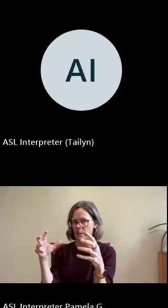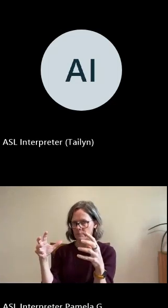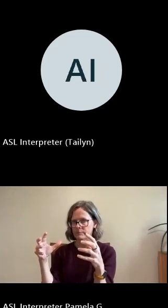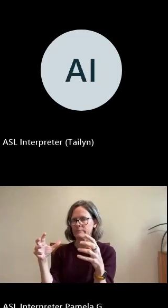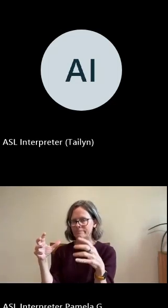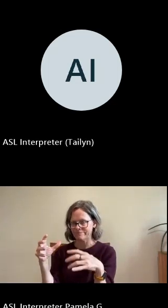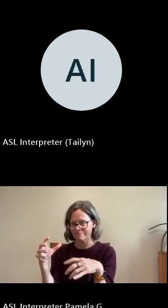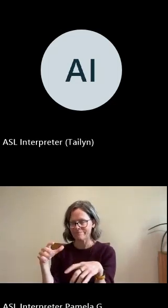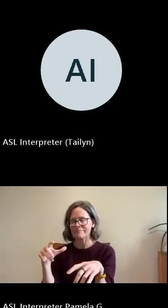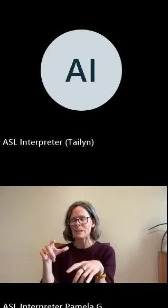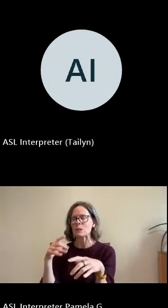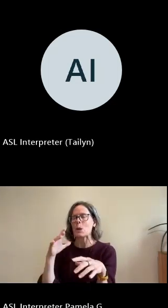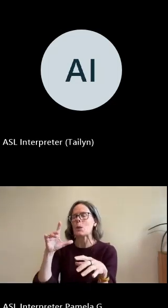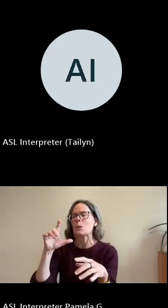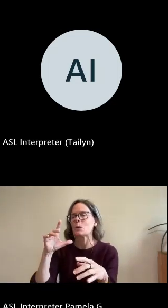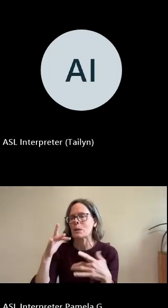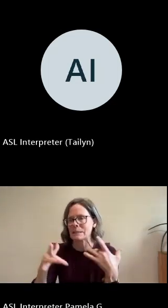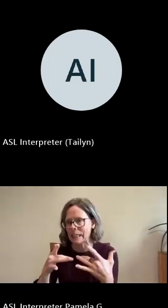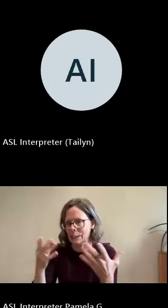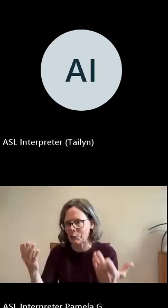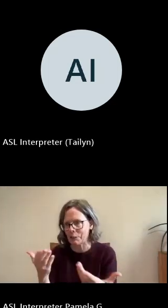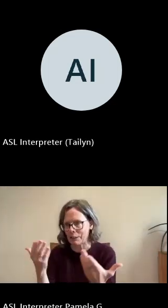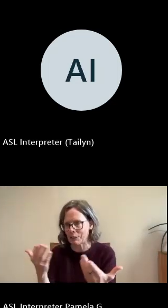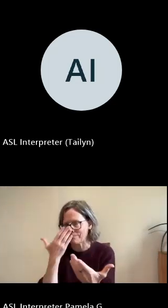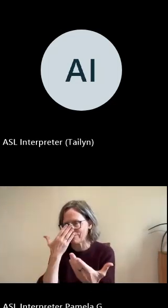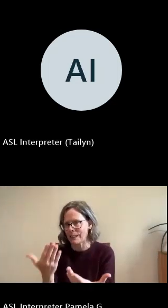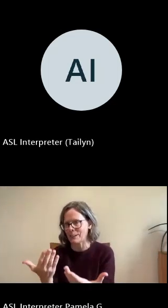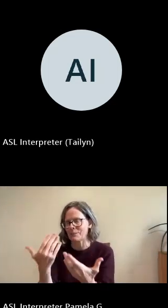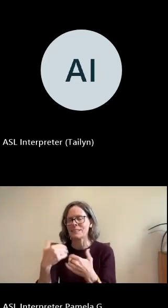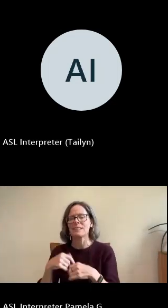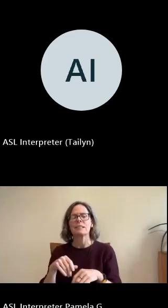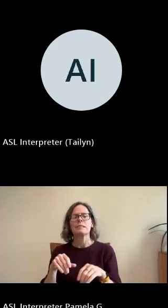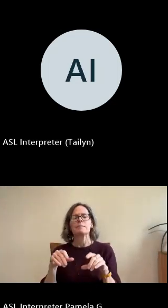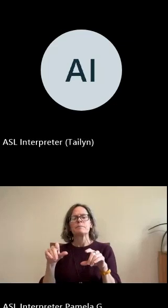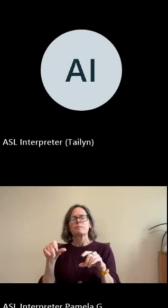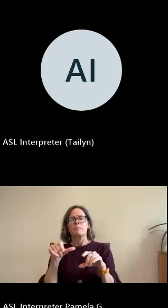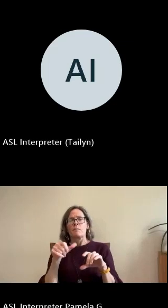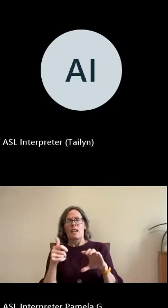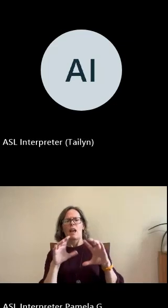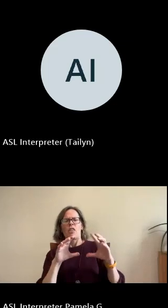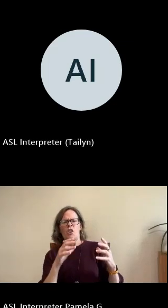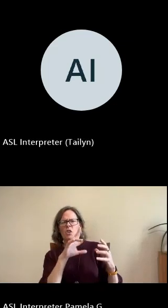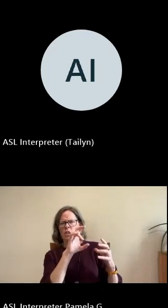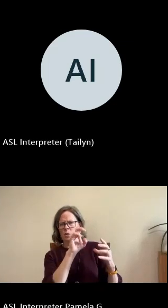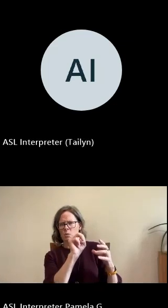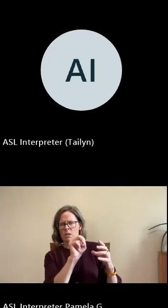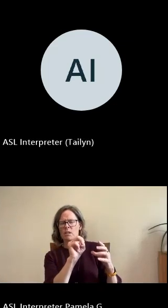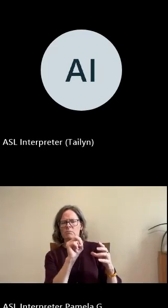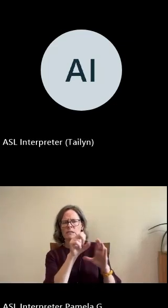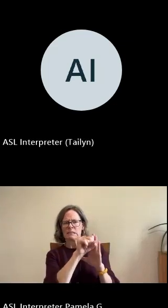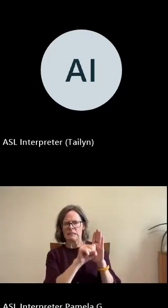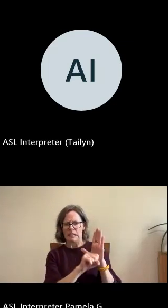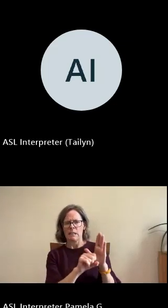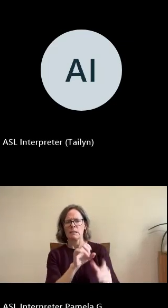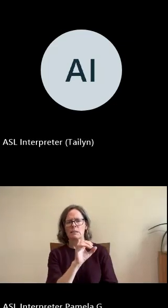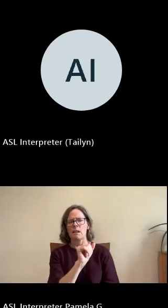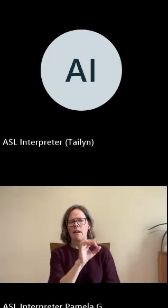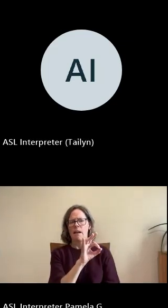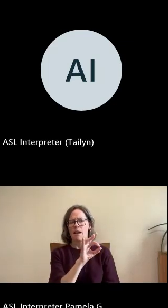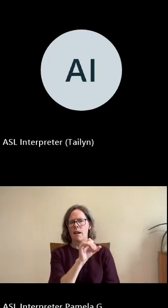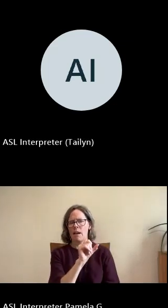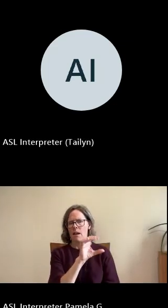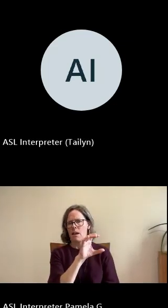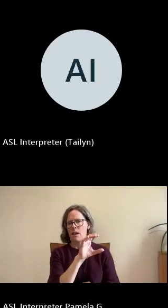we need you. We're excited to have you. AFSCME is another union that has a big presence, and we